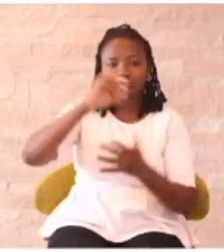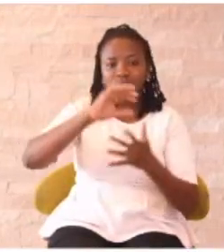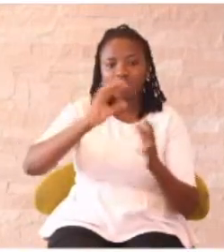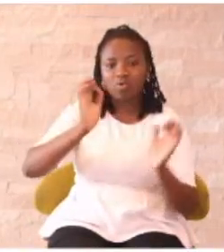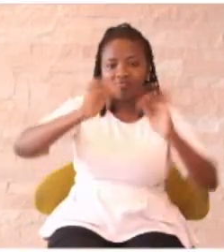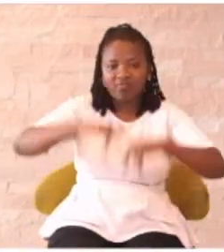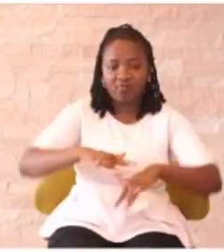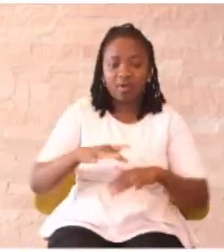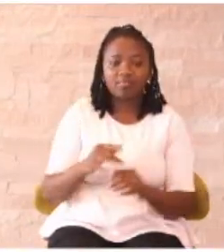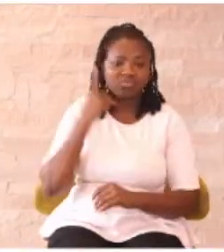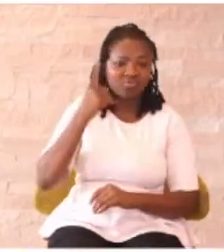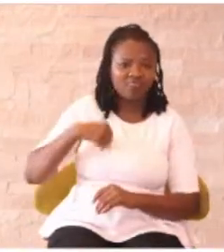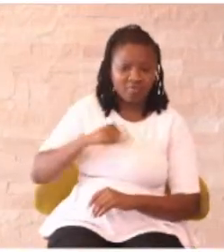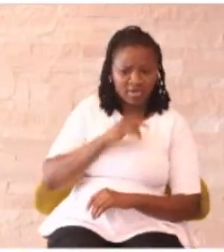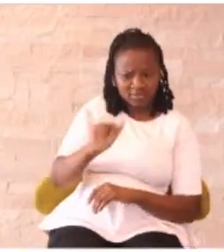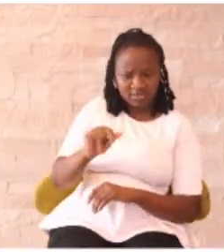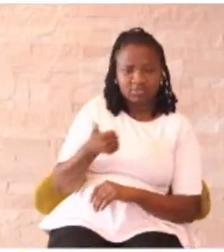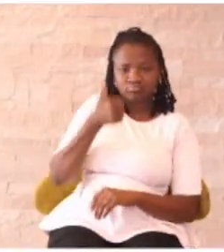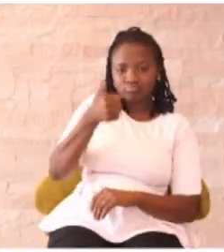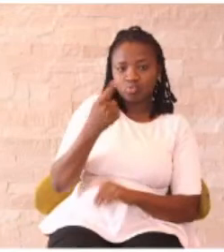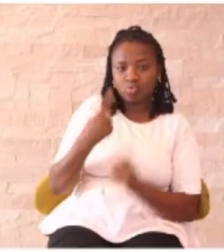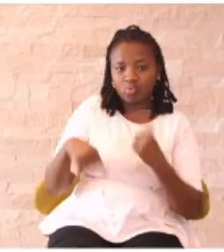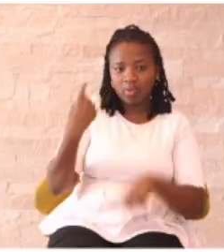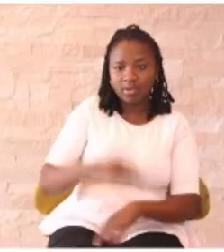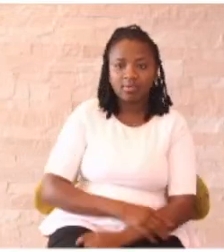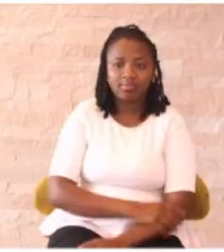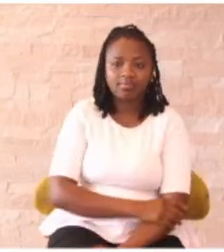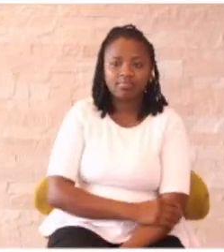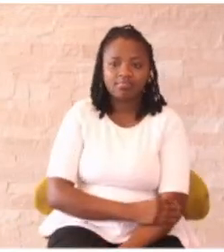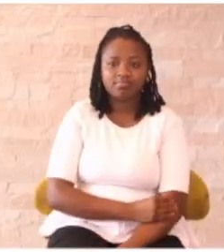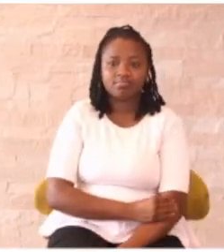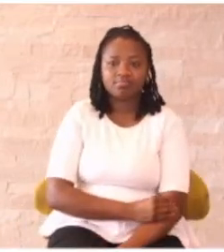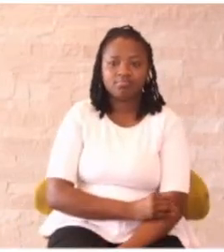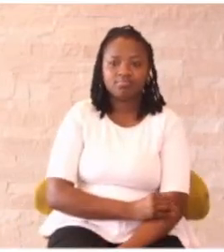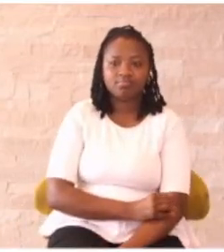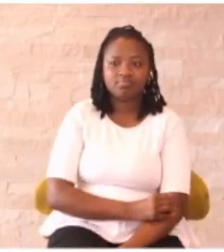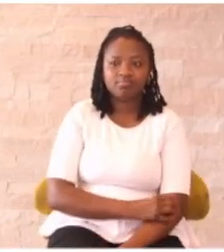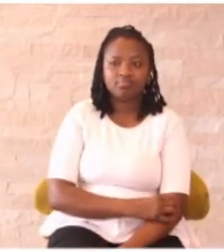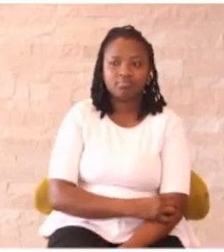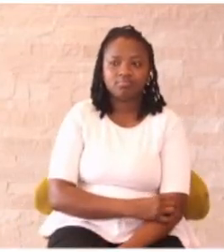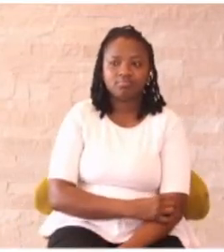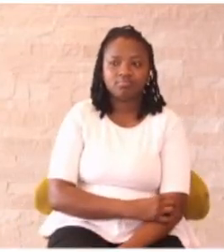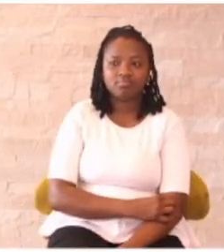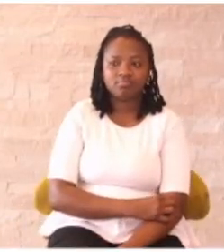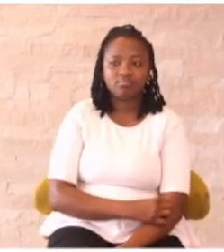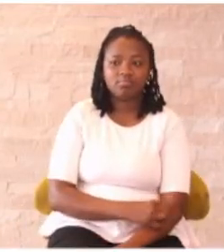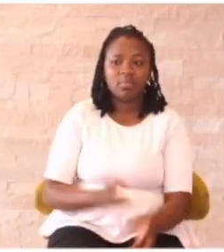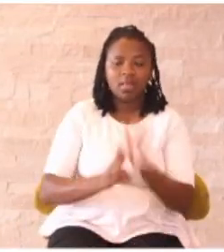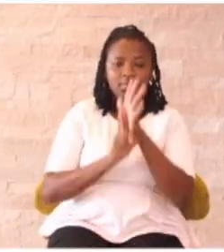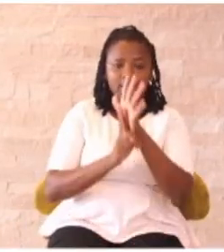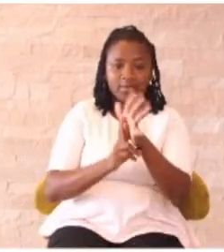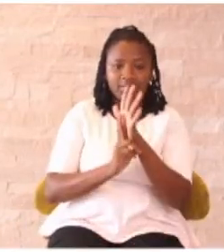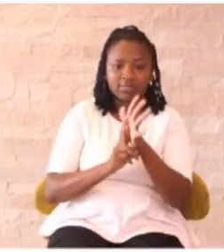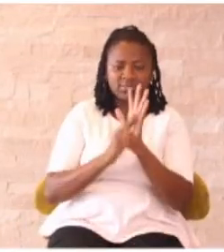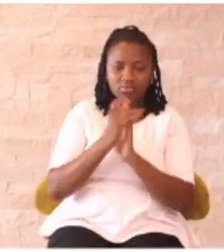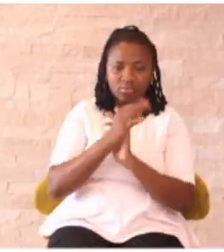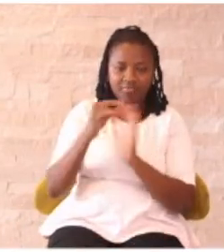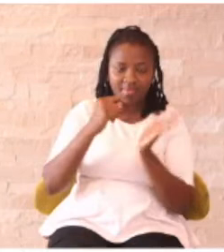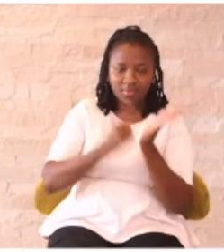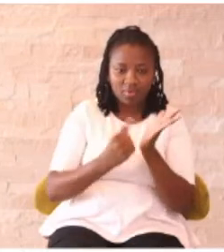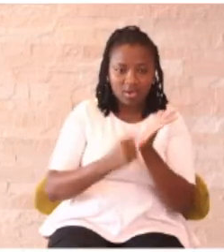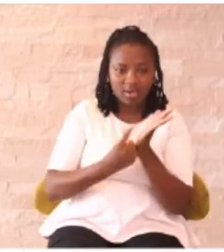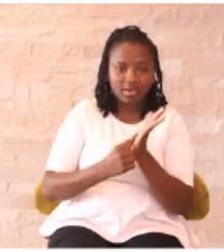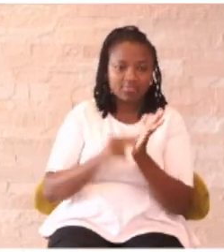for us, that was a win. Representation of the Uganda Gender Consortium in the technical space, in the planning and the